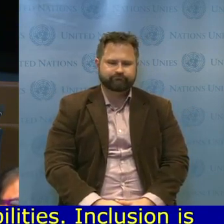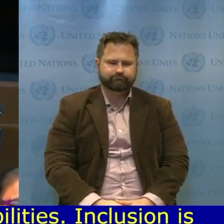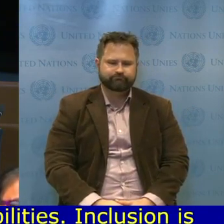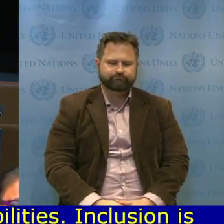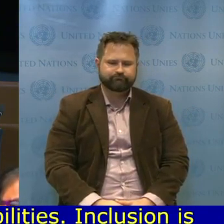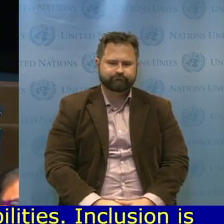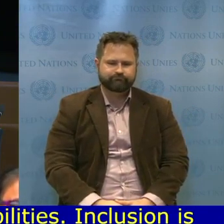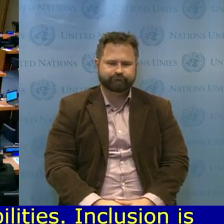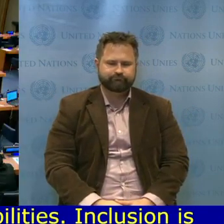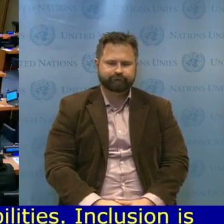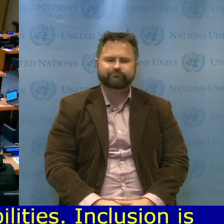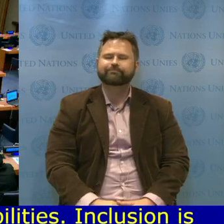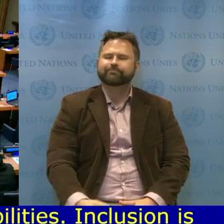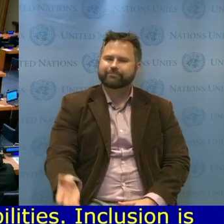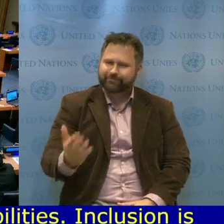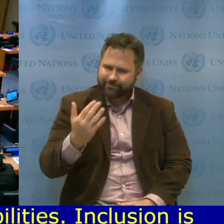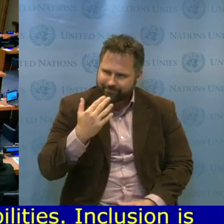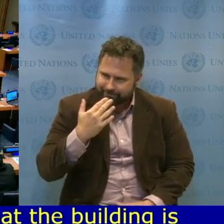Thank you very much.